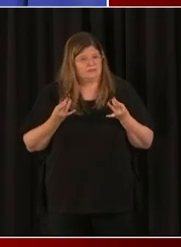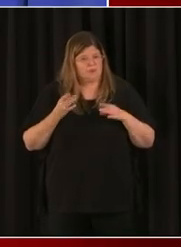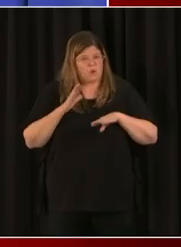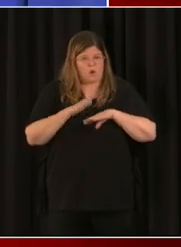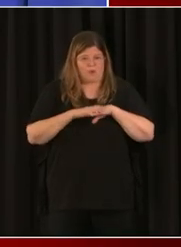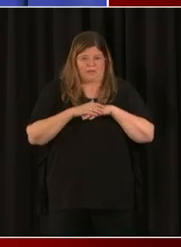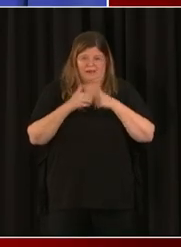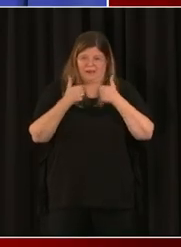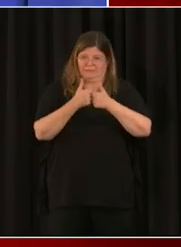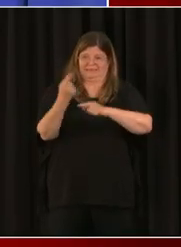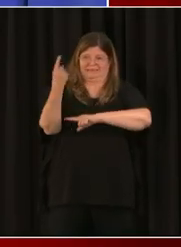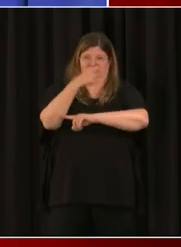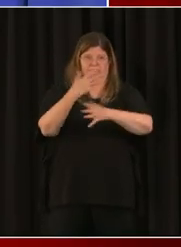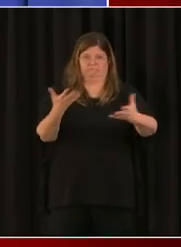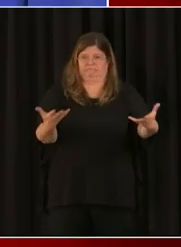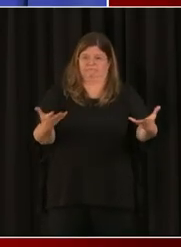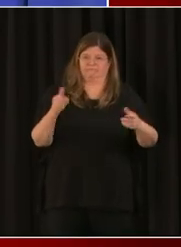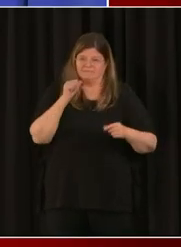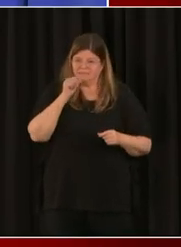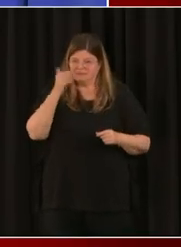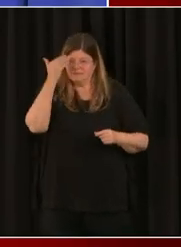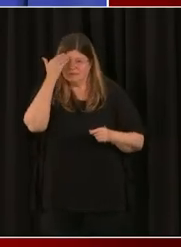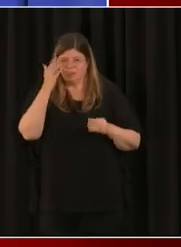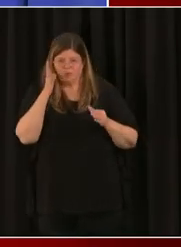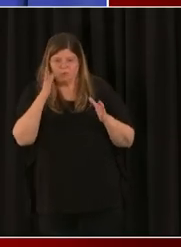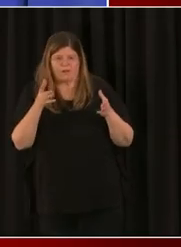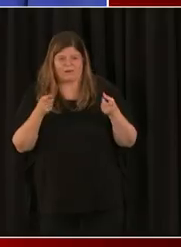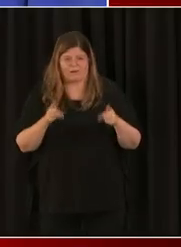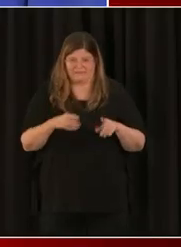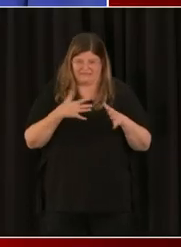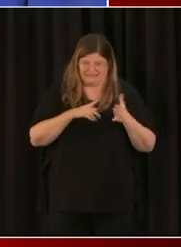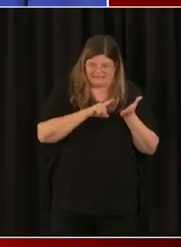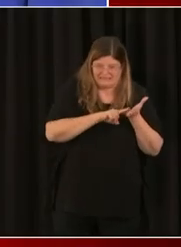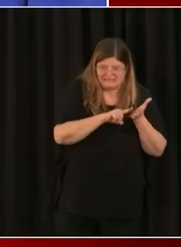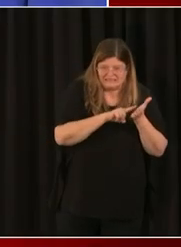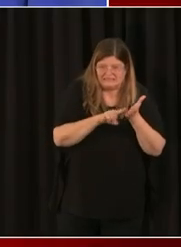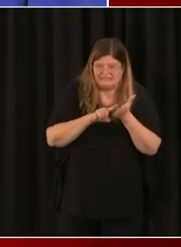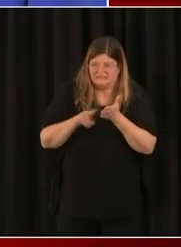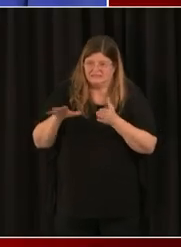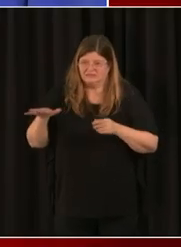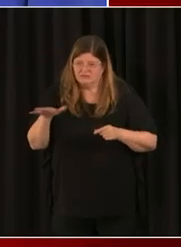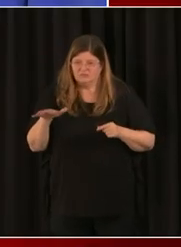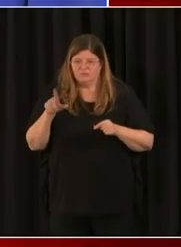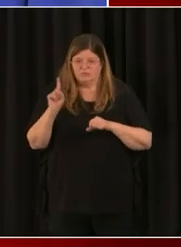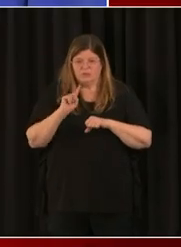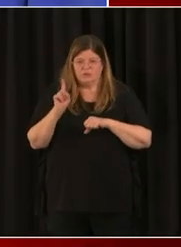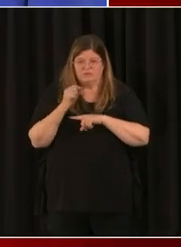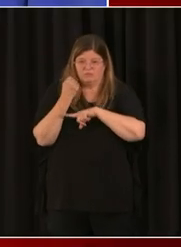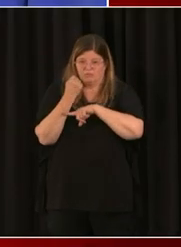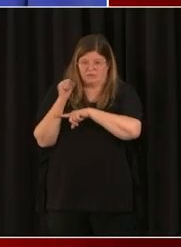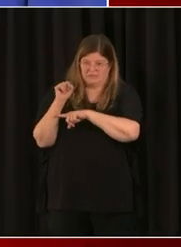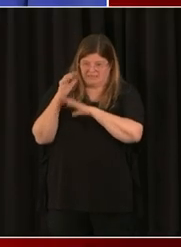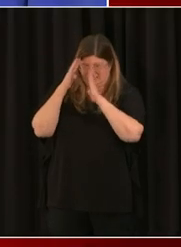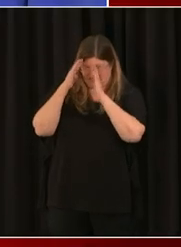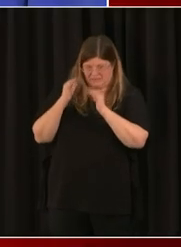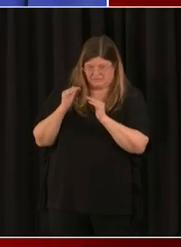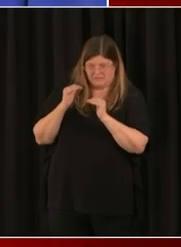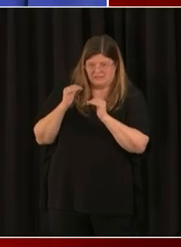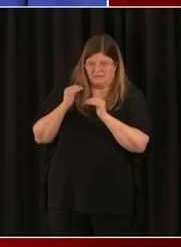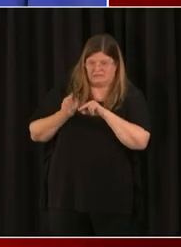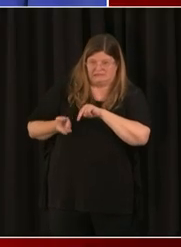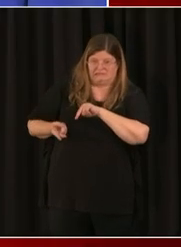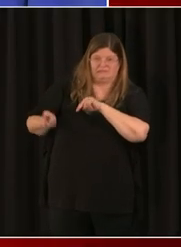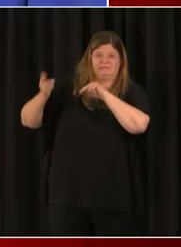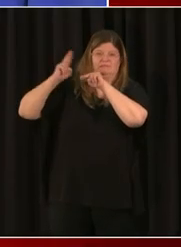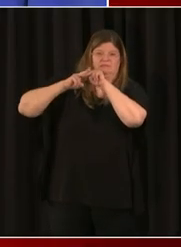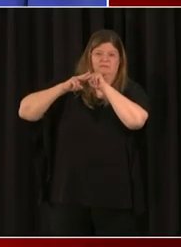are happening, but we have checked out the area, the footprint where the demonstrations are expected, so we will be increasing